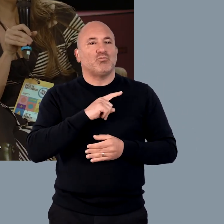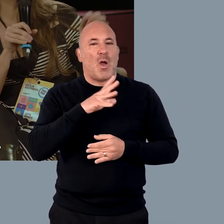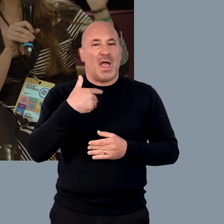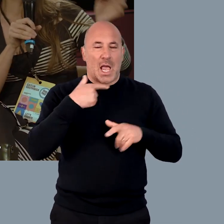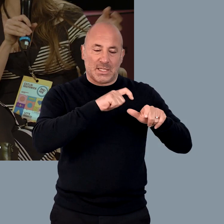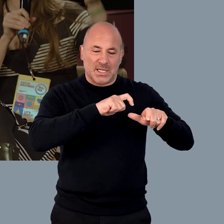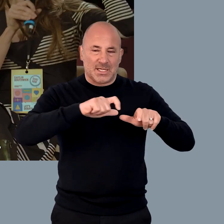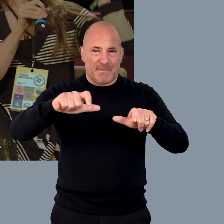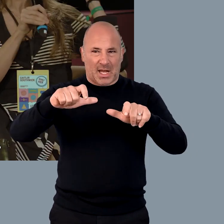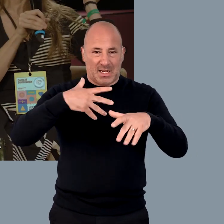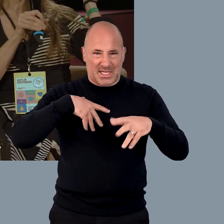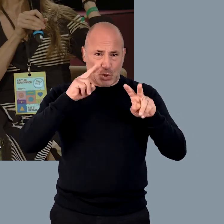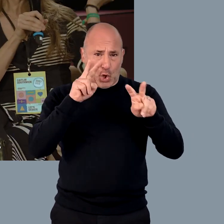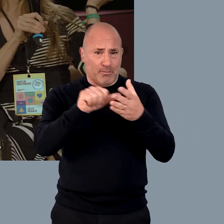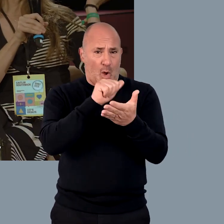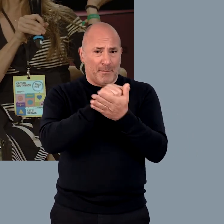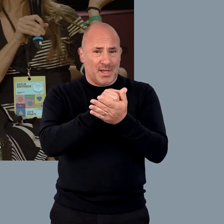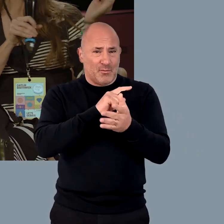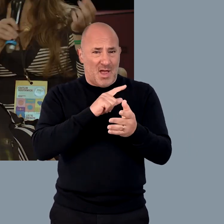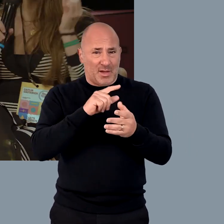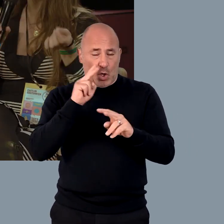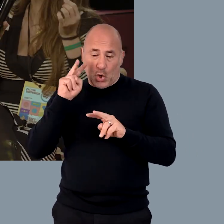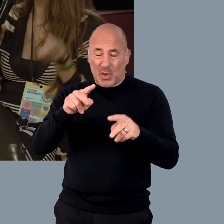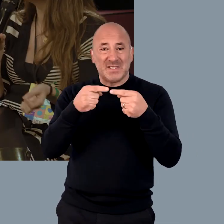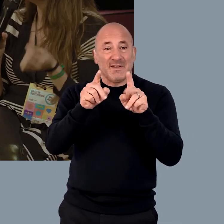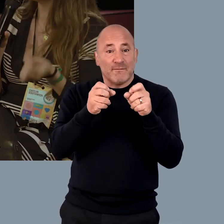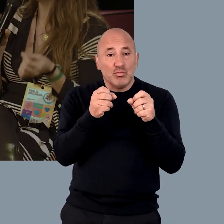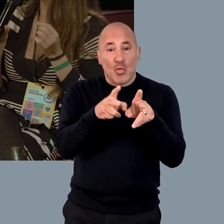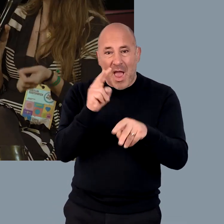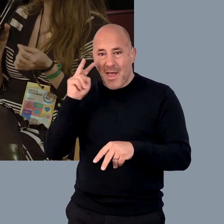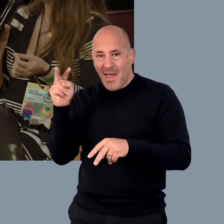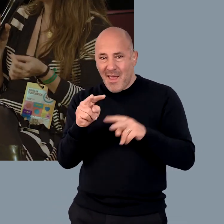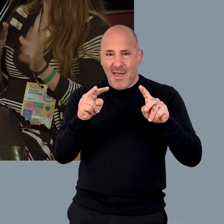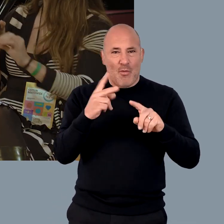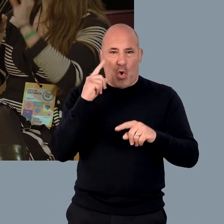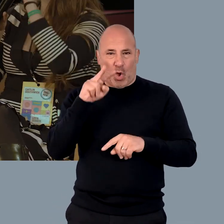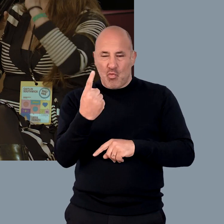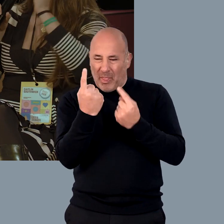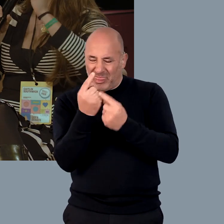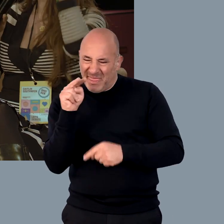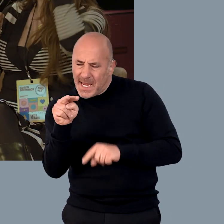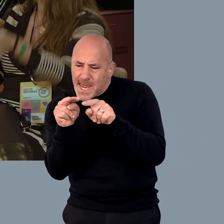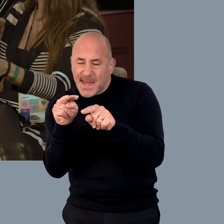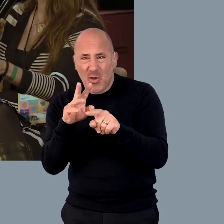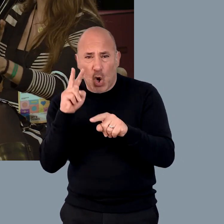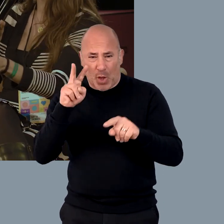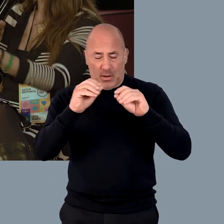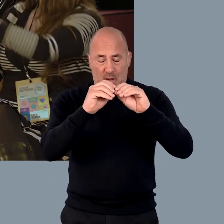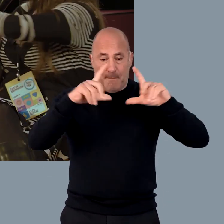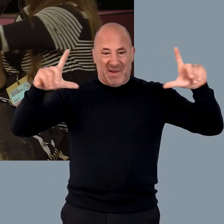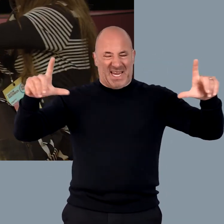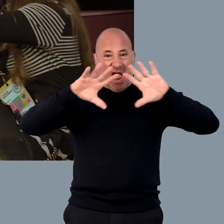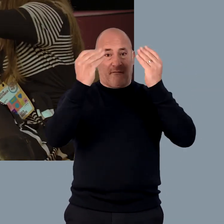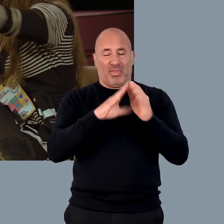is why we just need to put on our sustainability glasses, because it's about looking at things in a different way. And it's about not looking at one